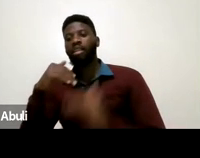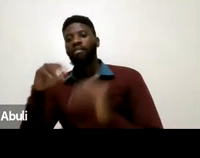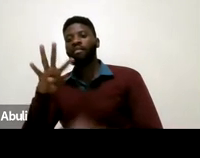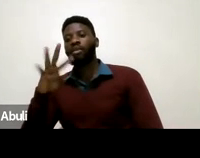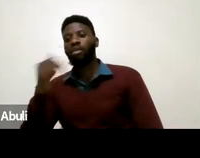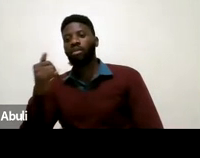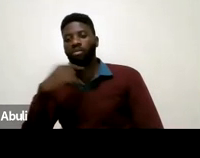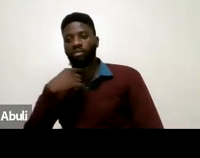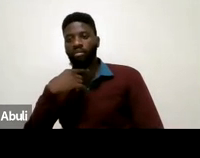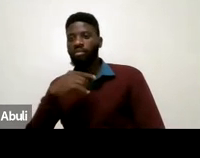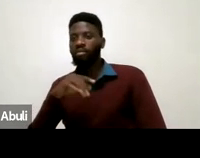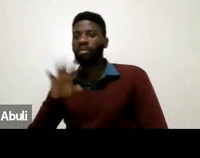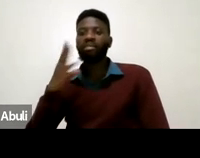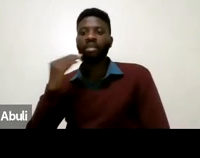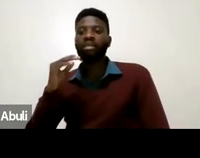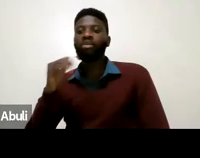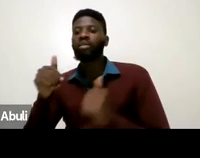What was your experience?